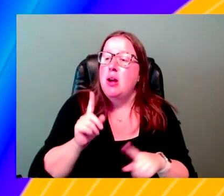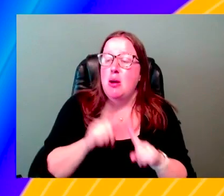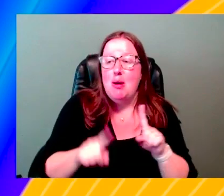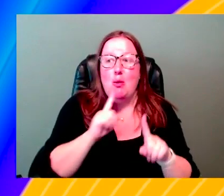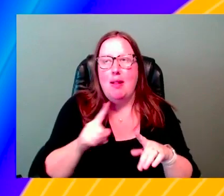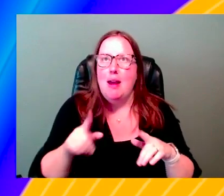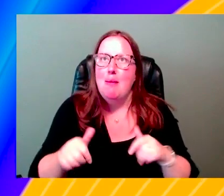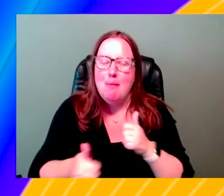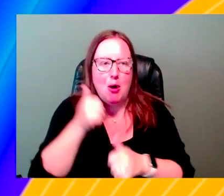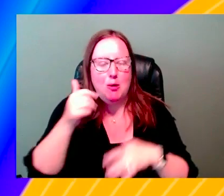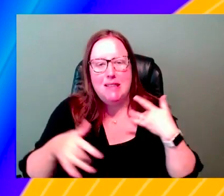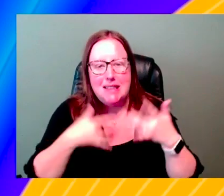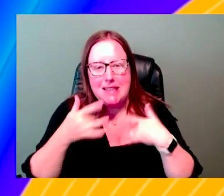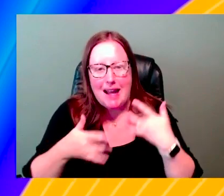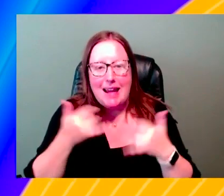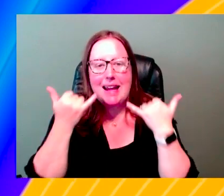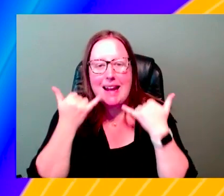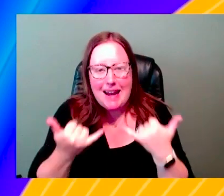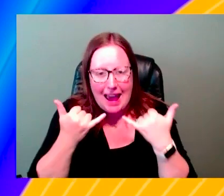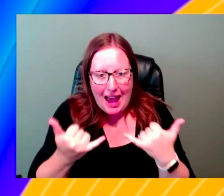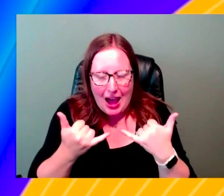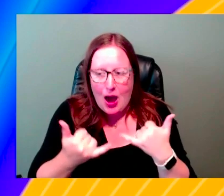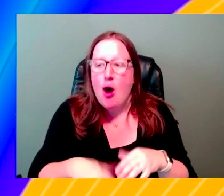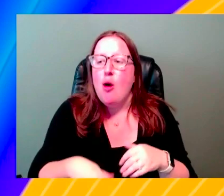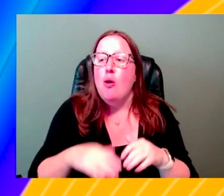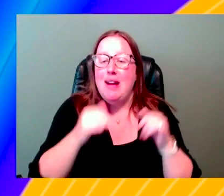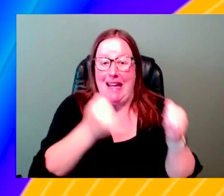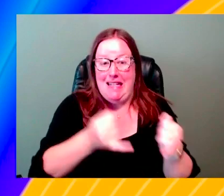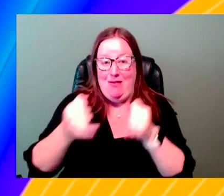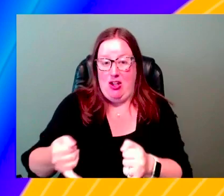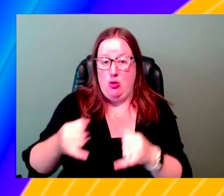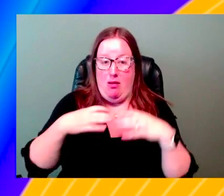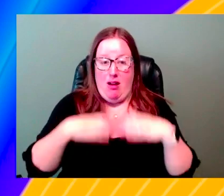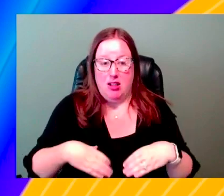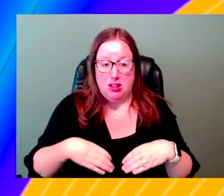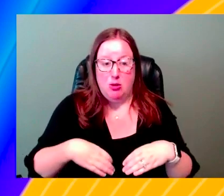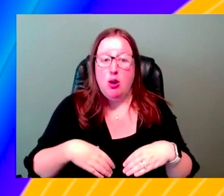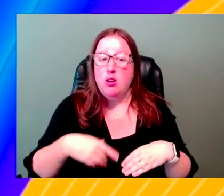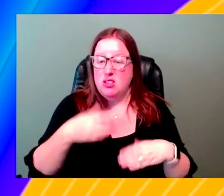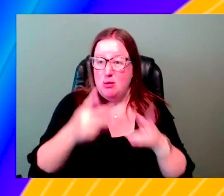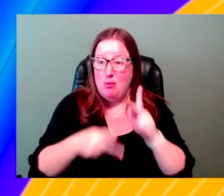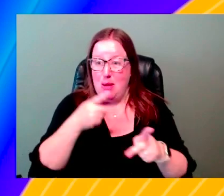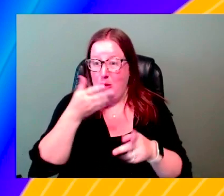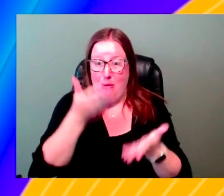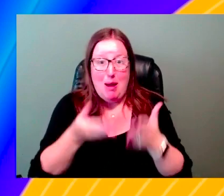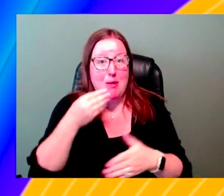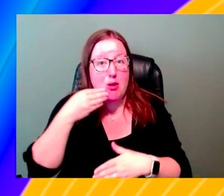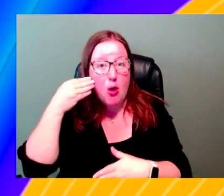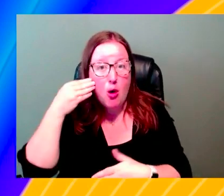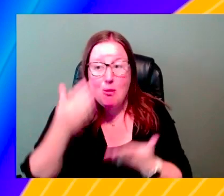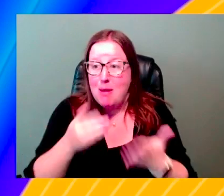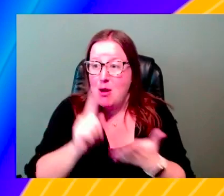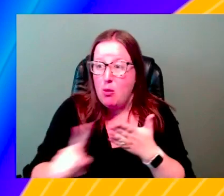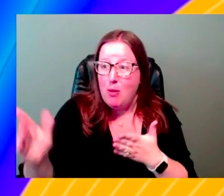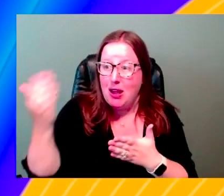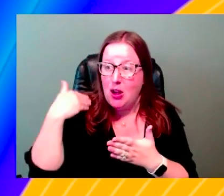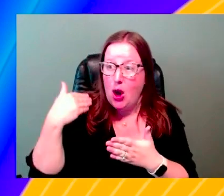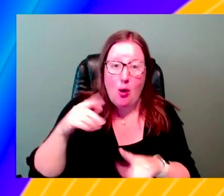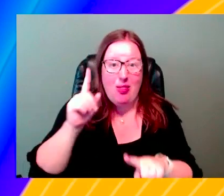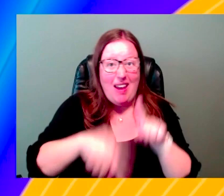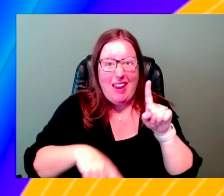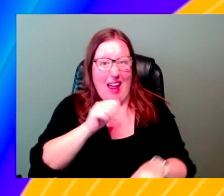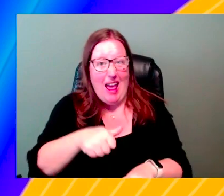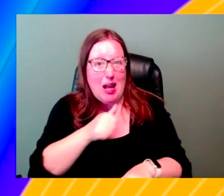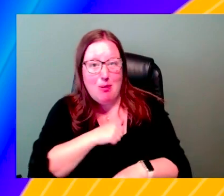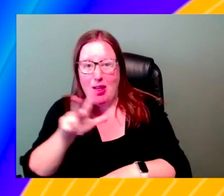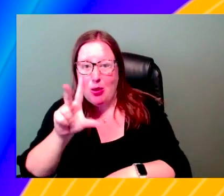that we can now put this in the hands of individual consumers, people sitting at home who a week ago couldn't animate a 3D character, couldn't bring